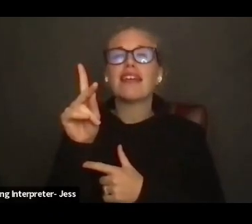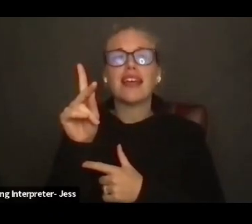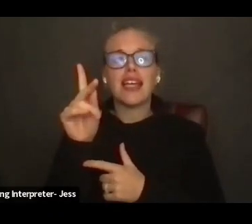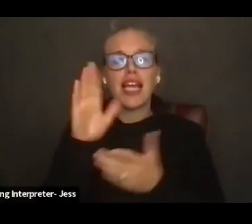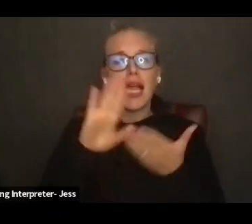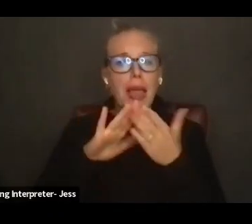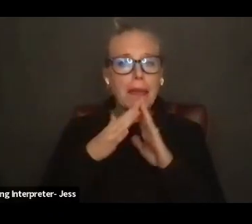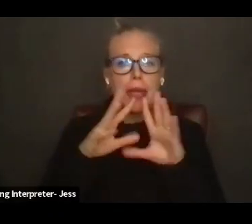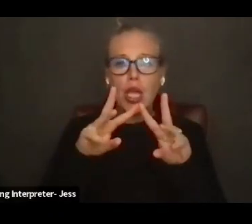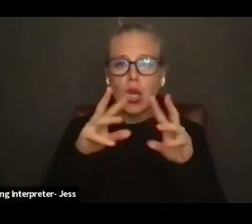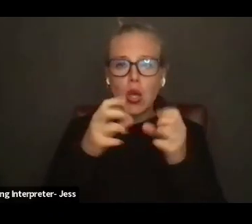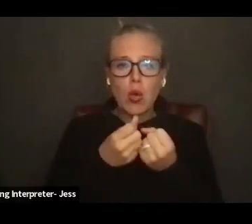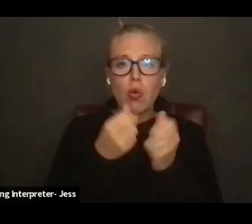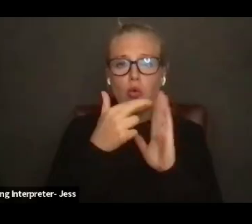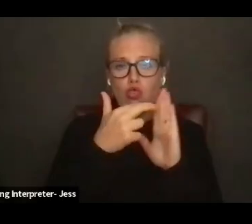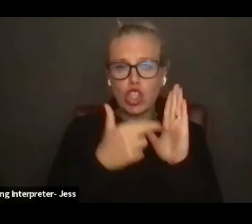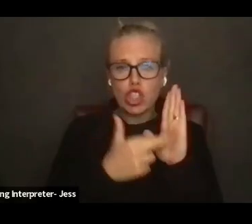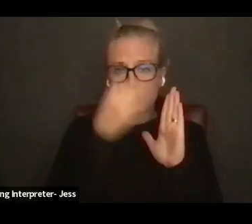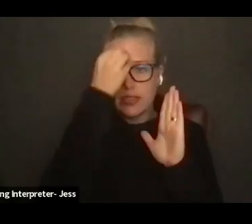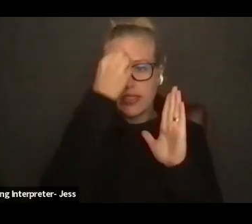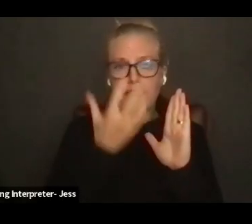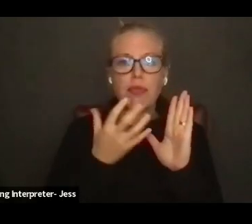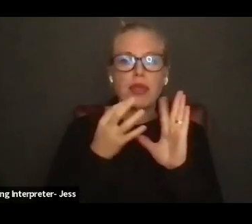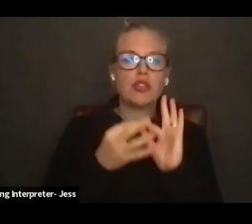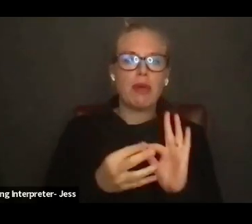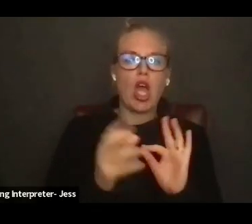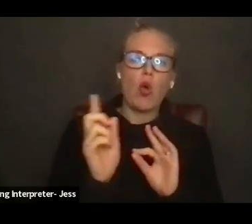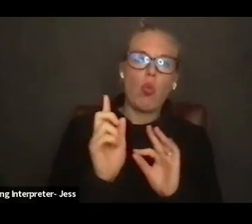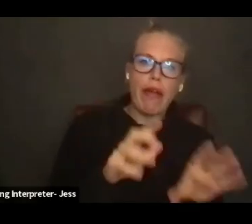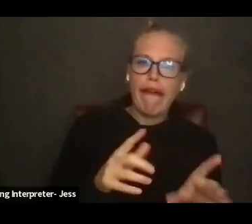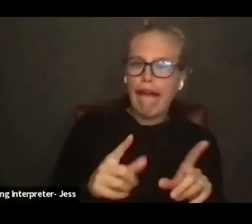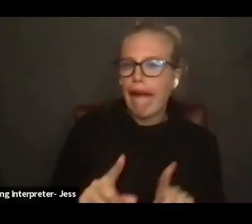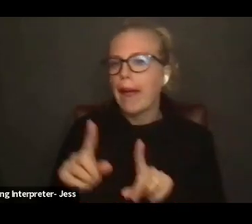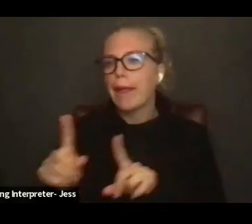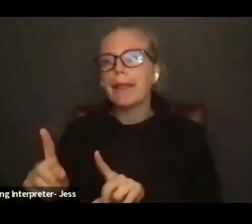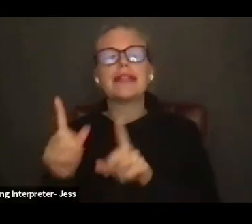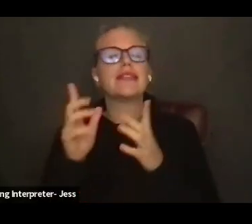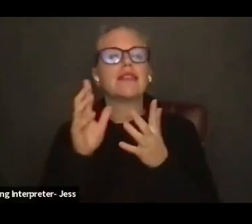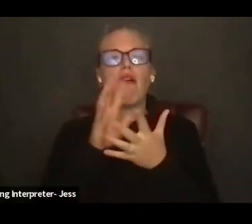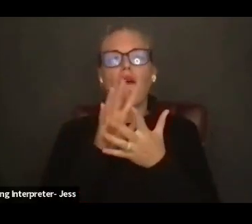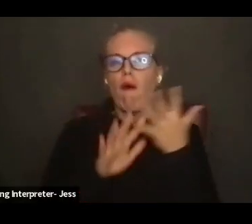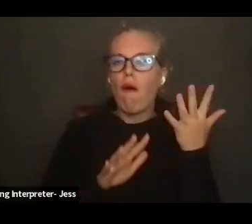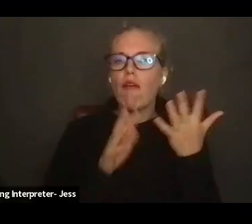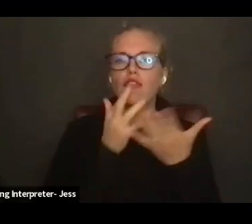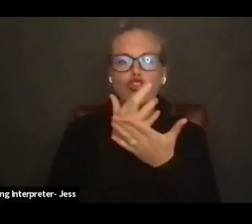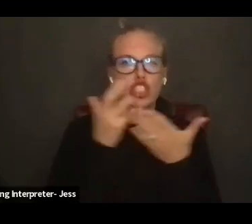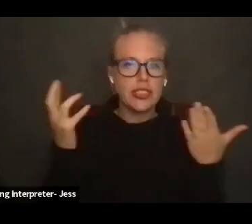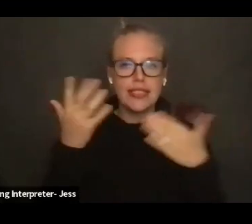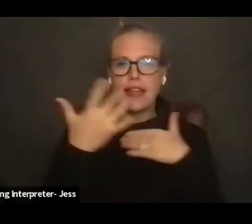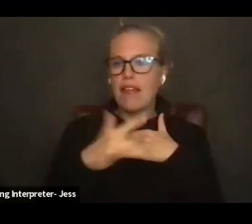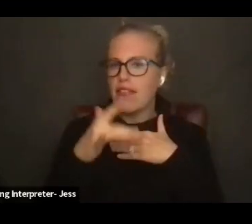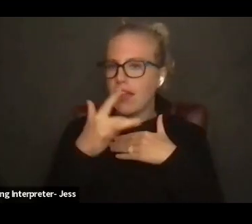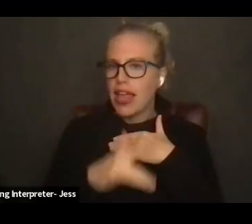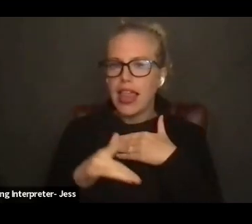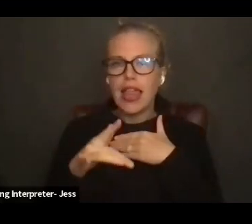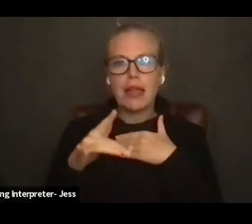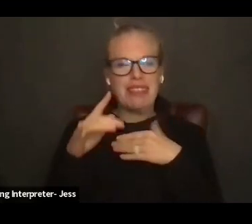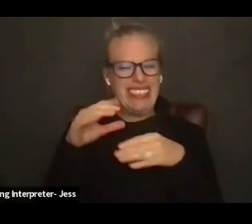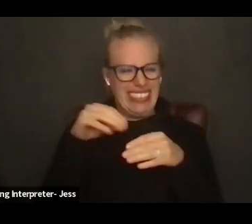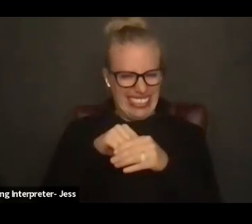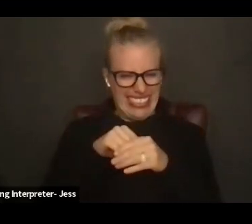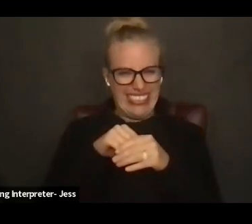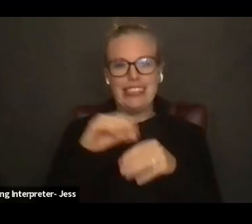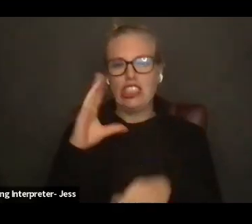community workshops, to the registration and information on those, as well as of all of the resources available in the chat.